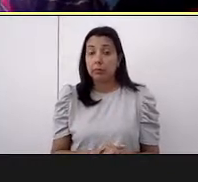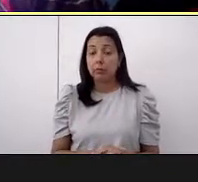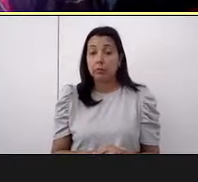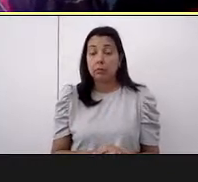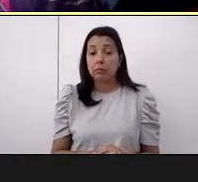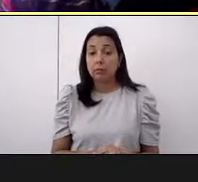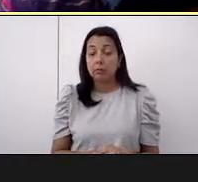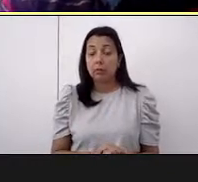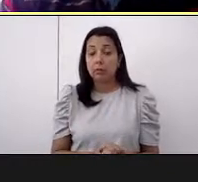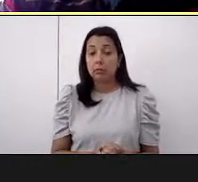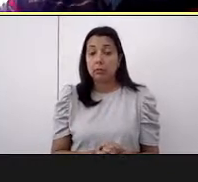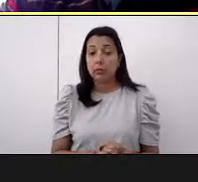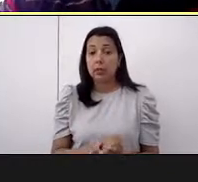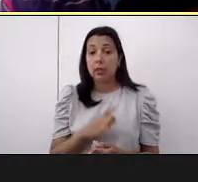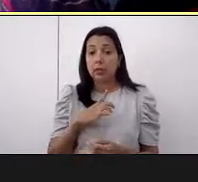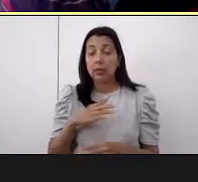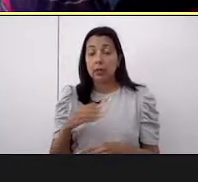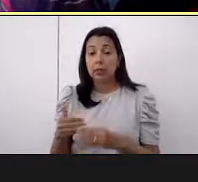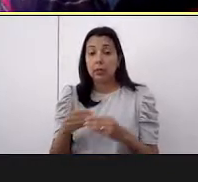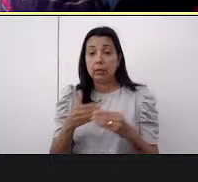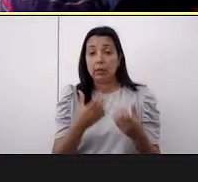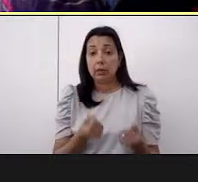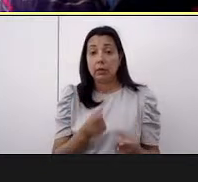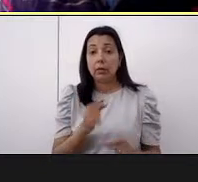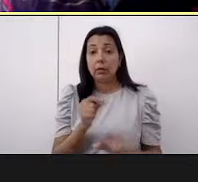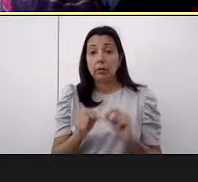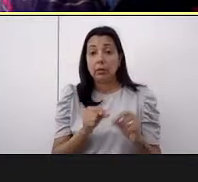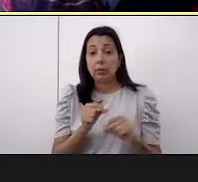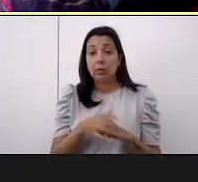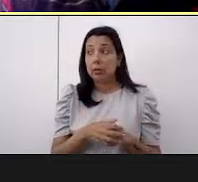They are less or less reluctant to